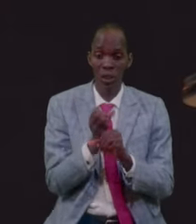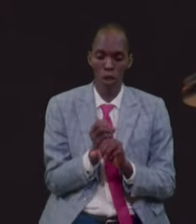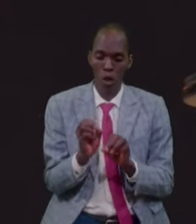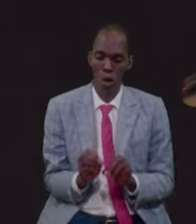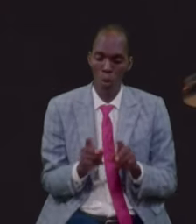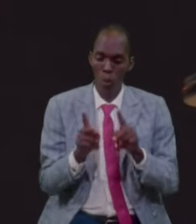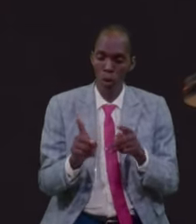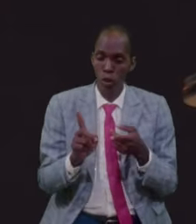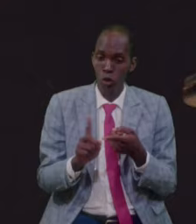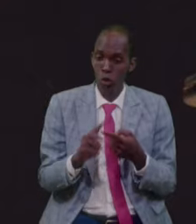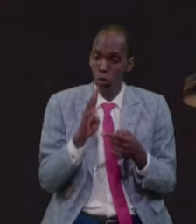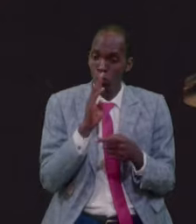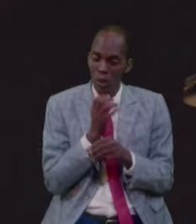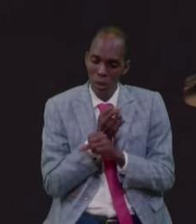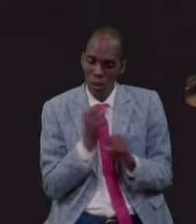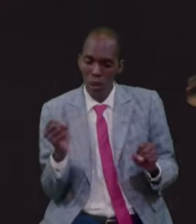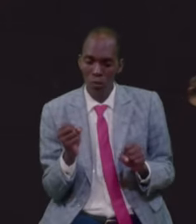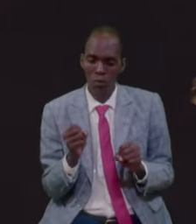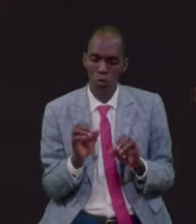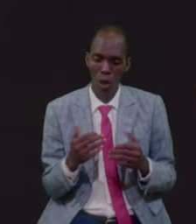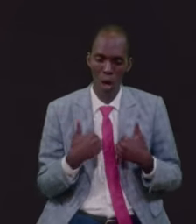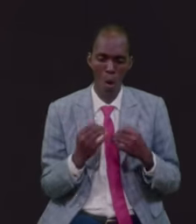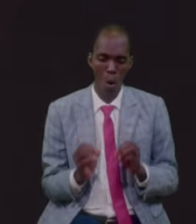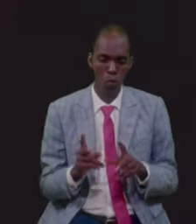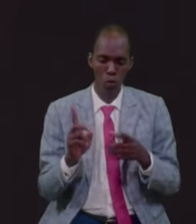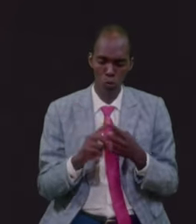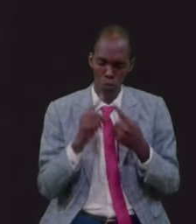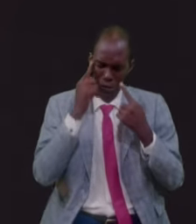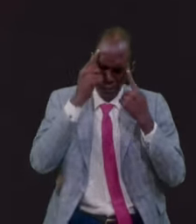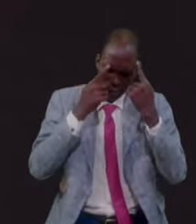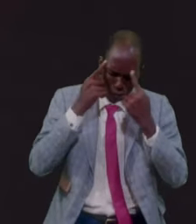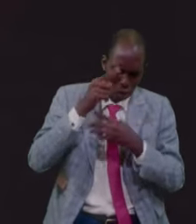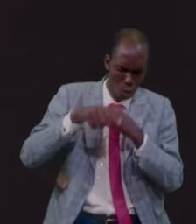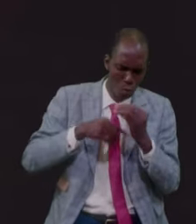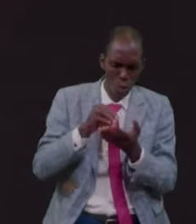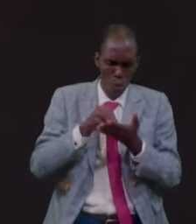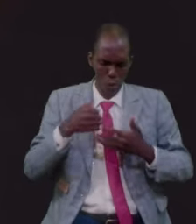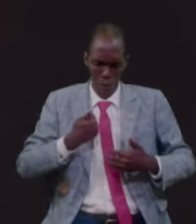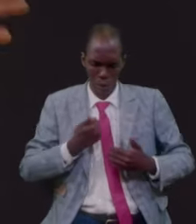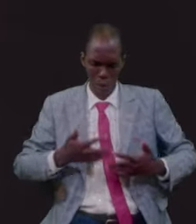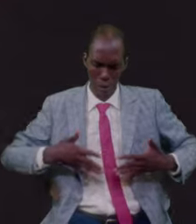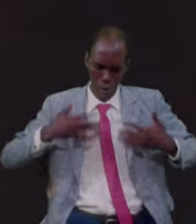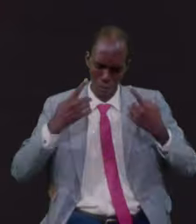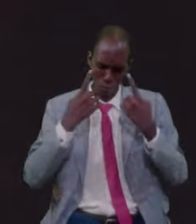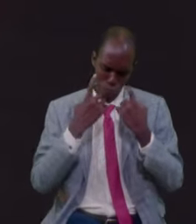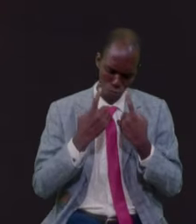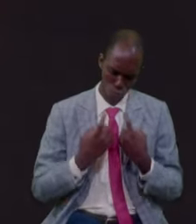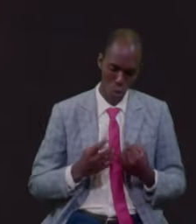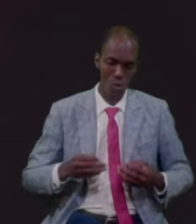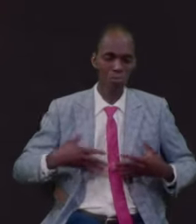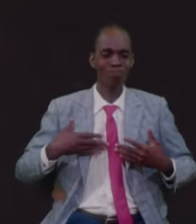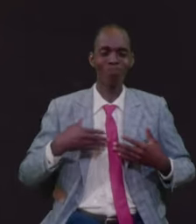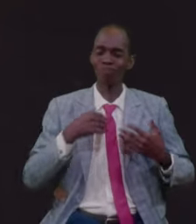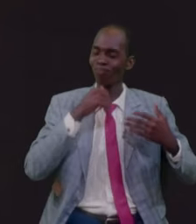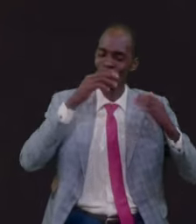saved, to examine our lives, whether we be in the faith or not, that one, there's no